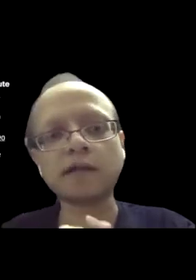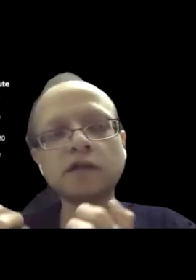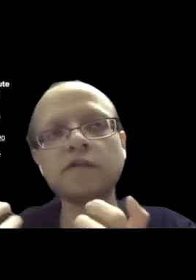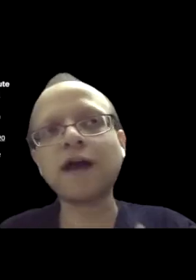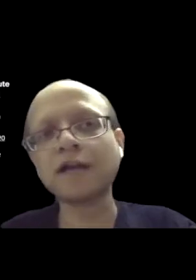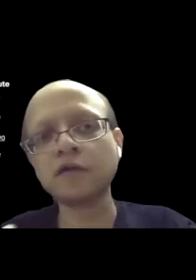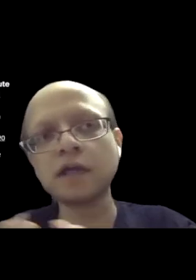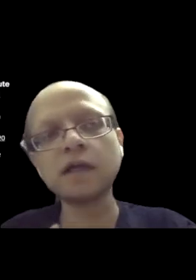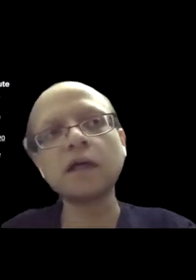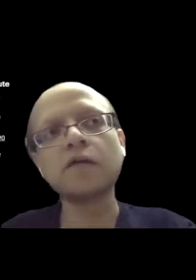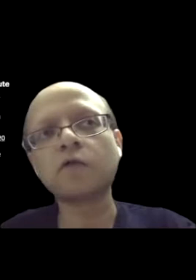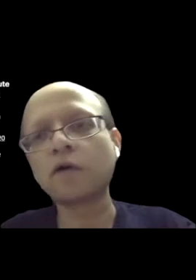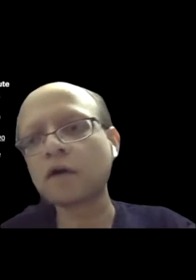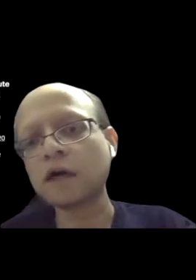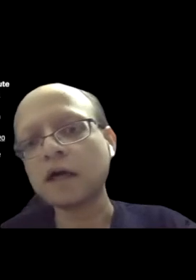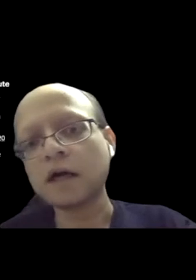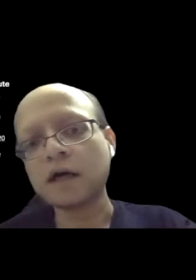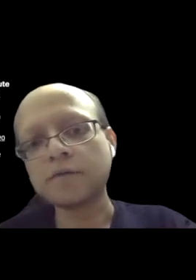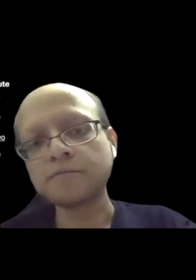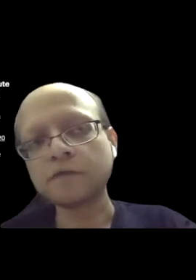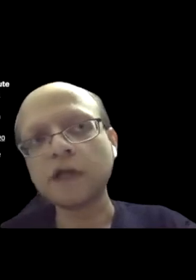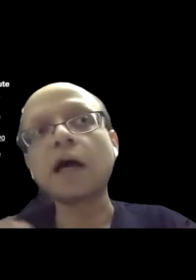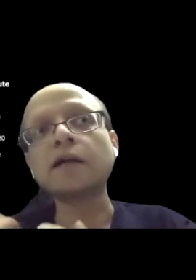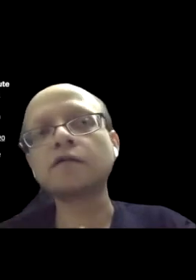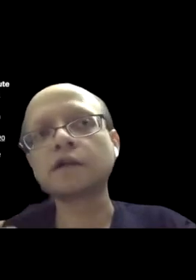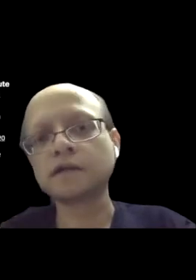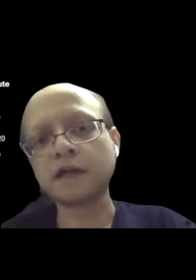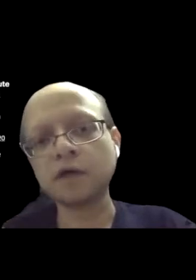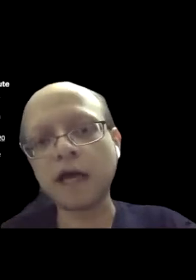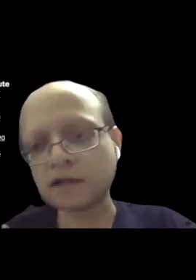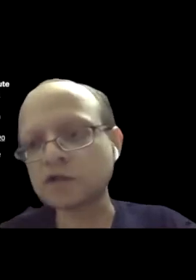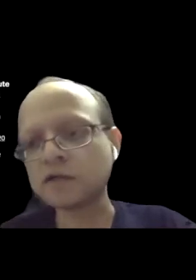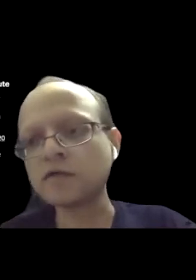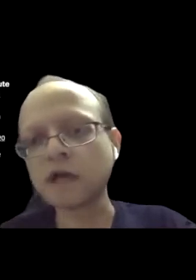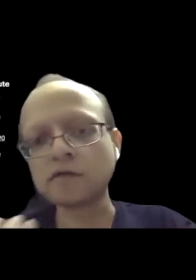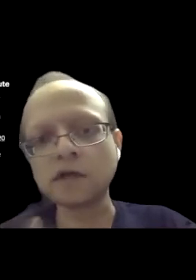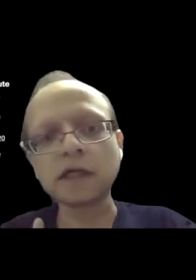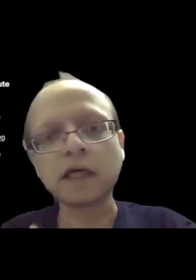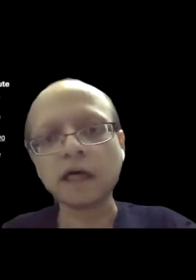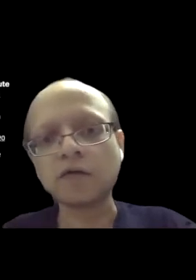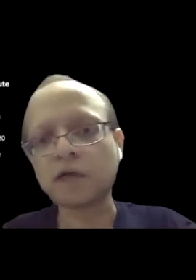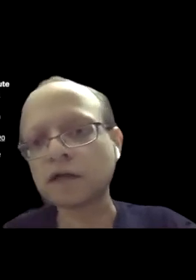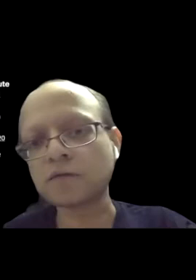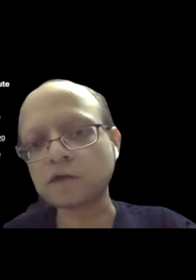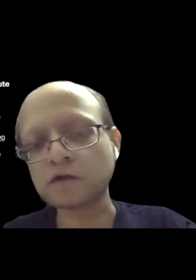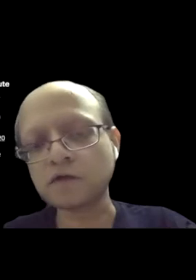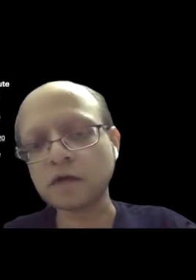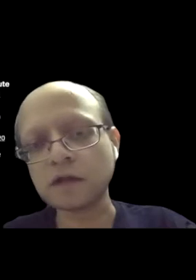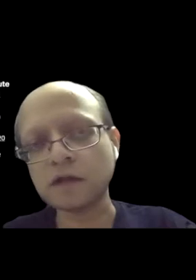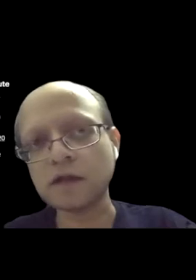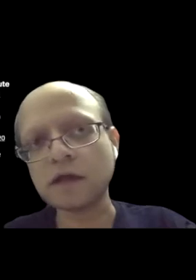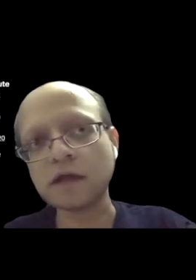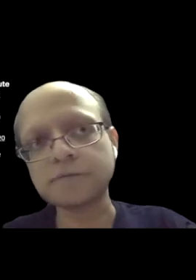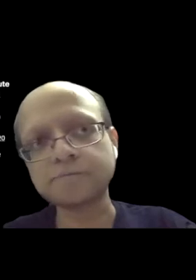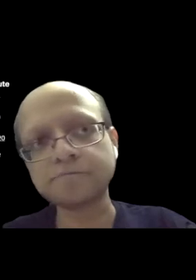that we're actually evaluating for the kind of skills that will actually be relevant when it comes to